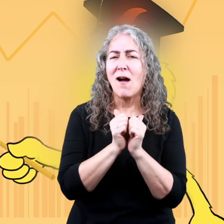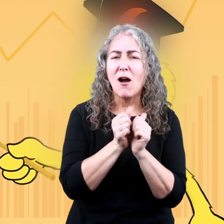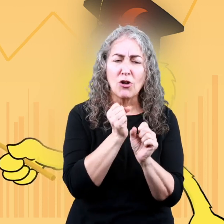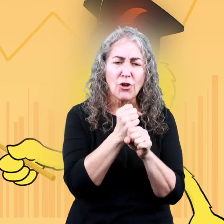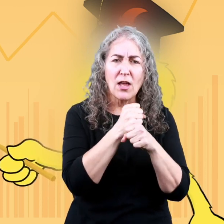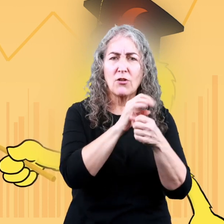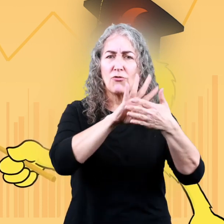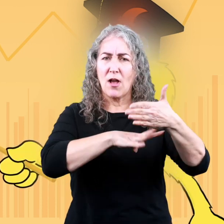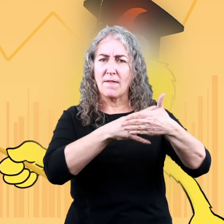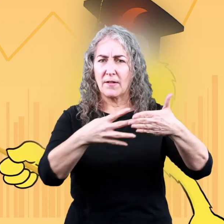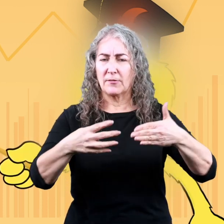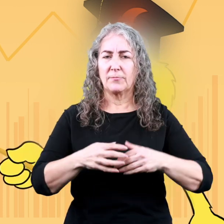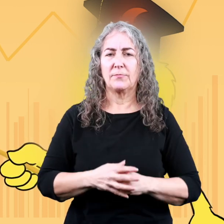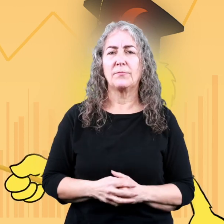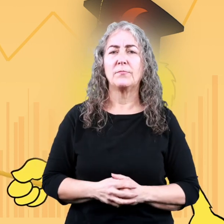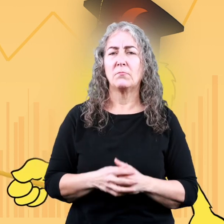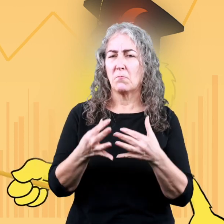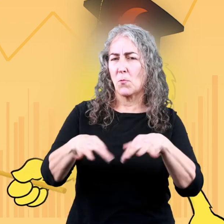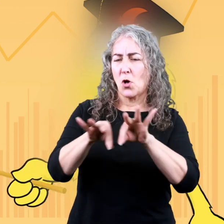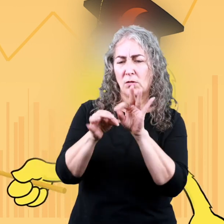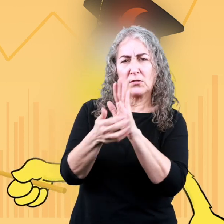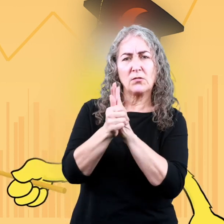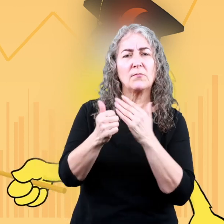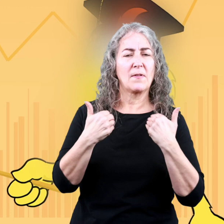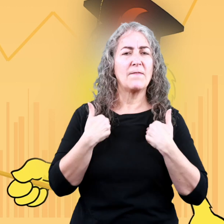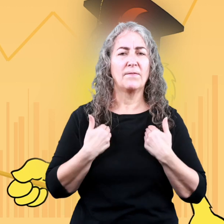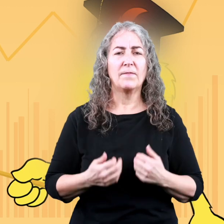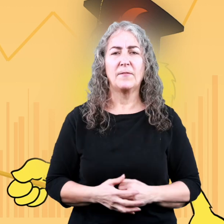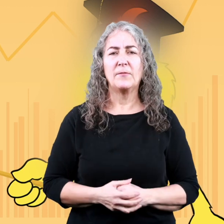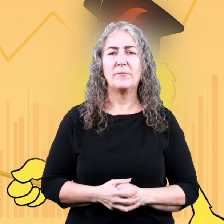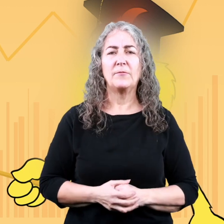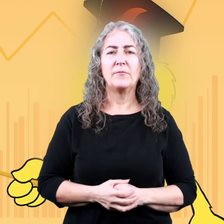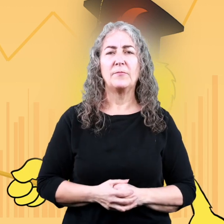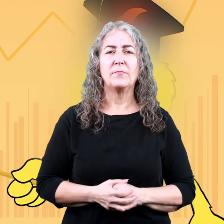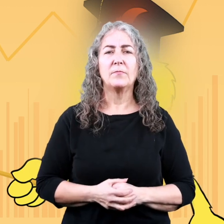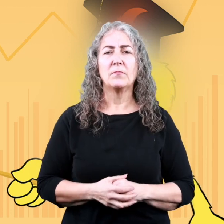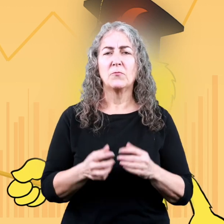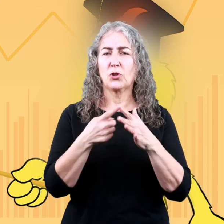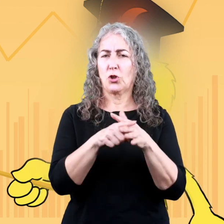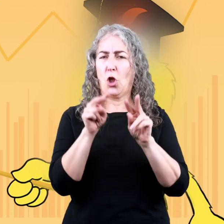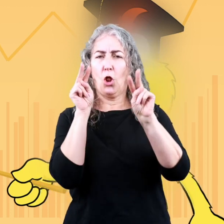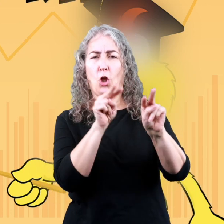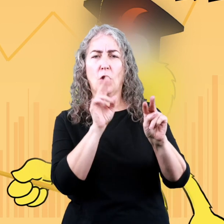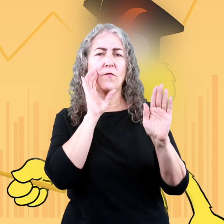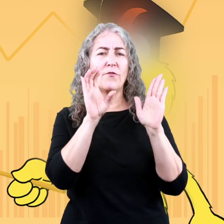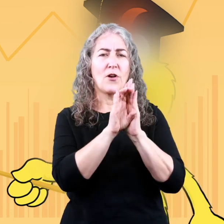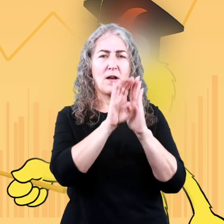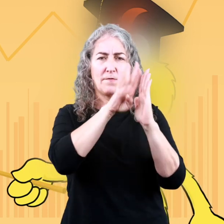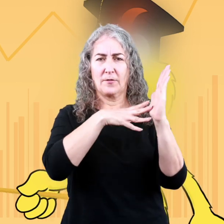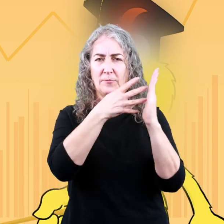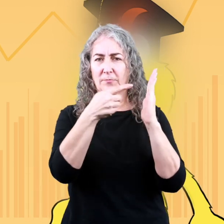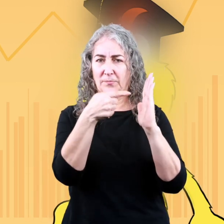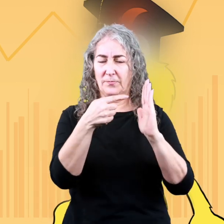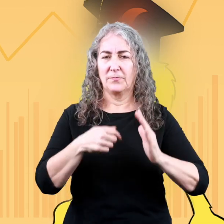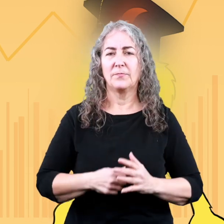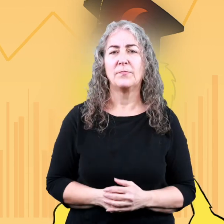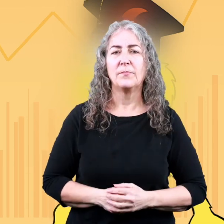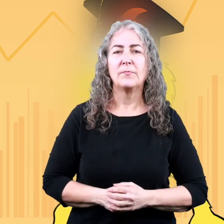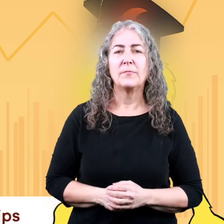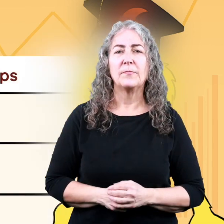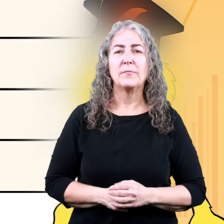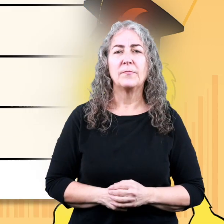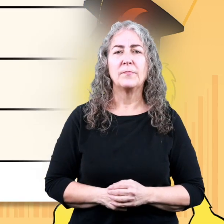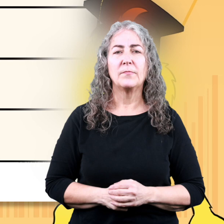how to read and create graphs is an important skill to have. Let's start by looking at a pictograph.